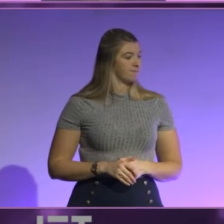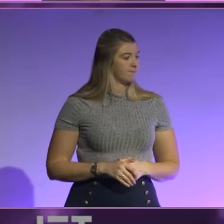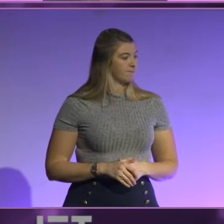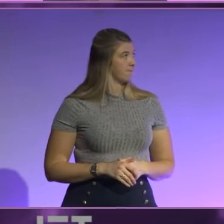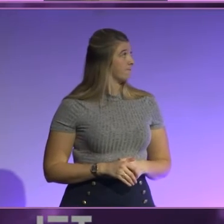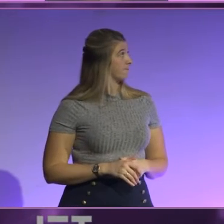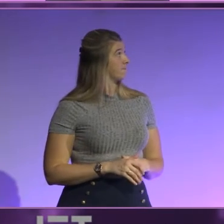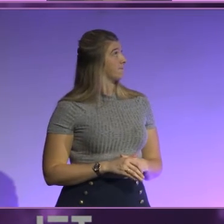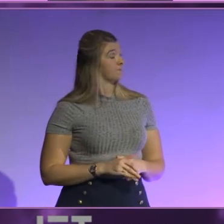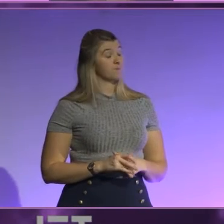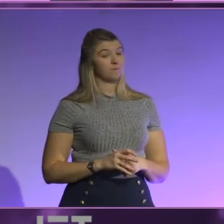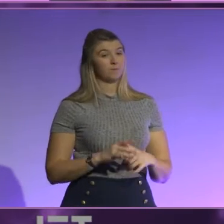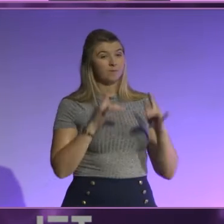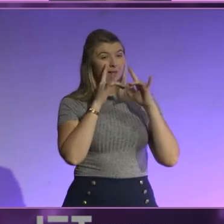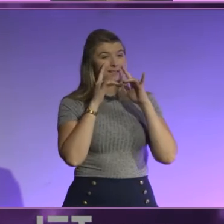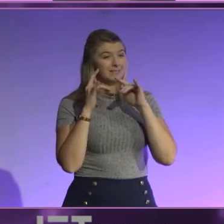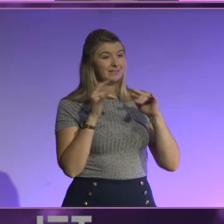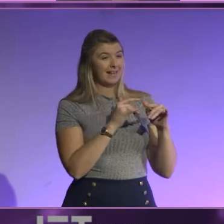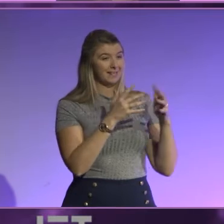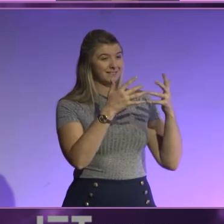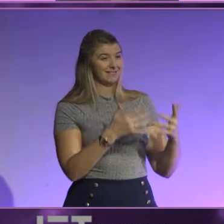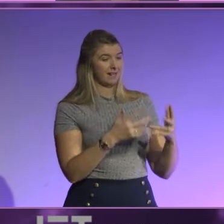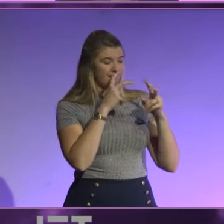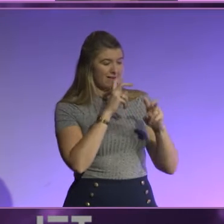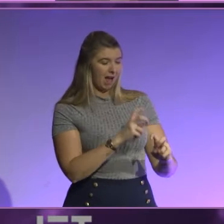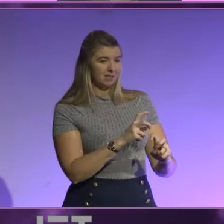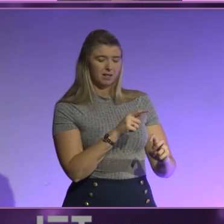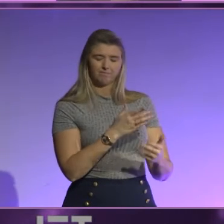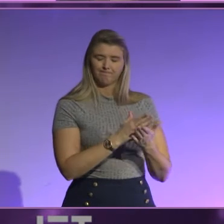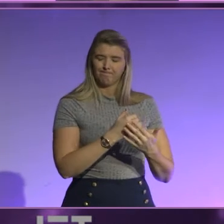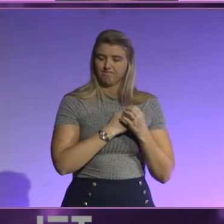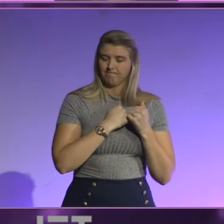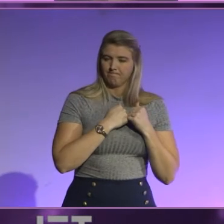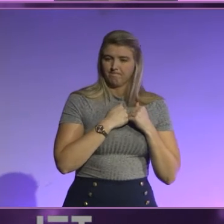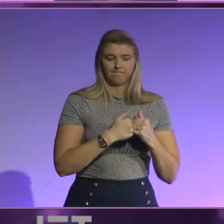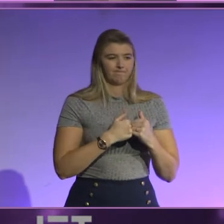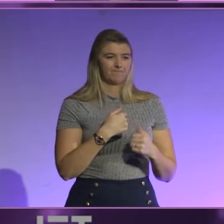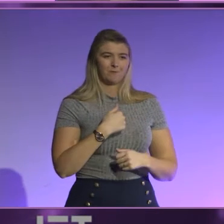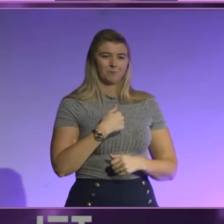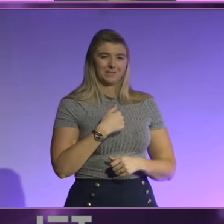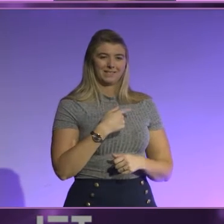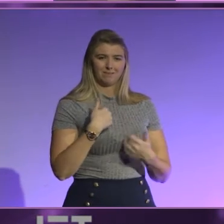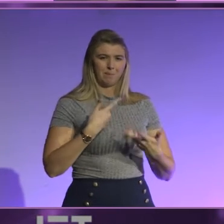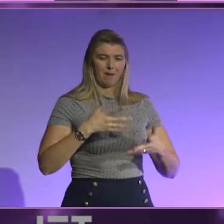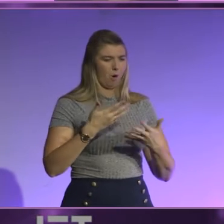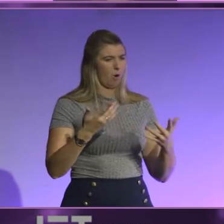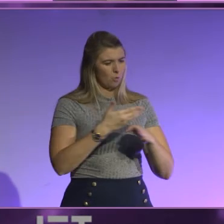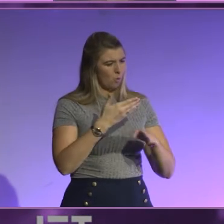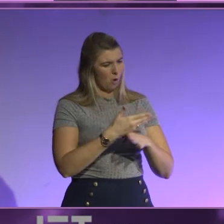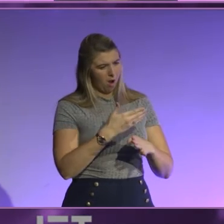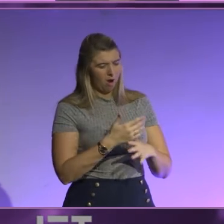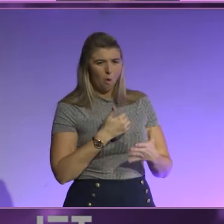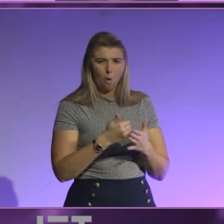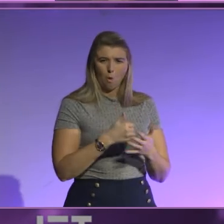Test data analysis is something quite dear to my heart. I've done a lot of work in control systems design and so on, and it's always been a huge challenge